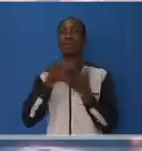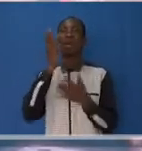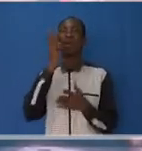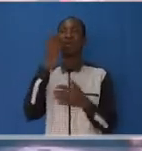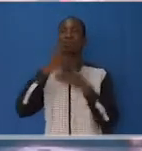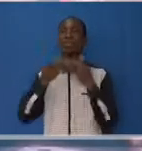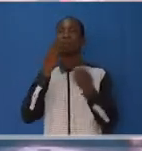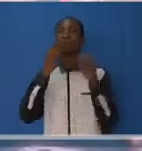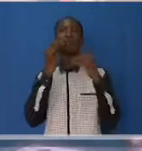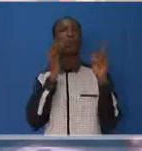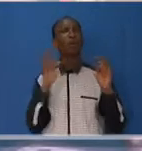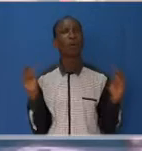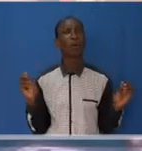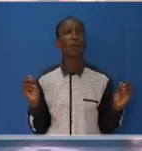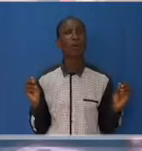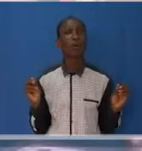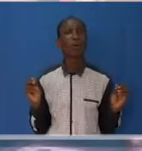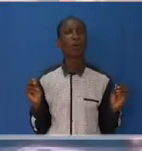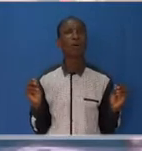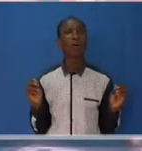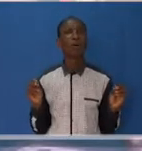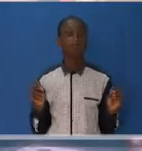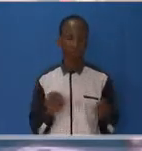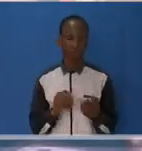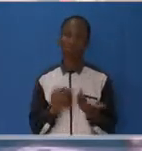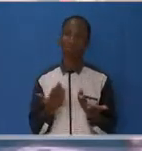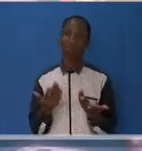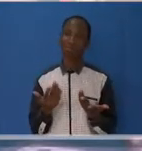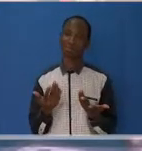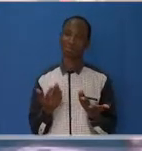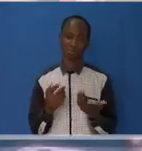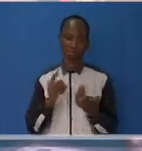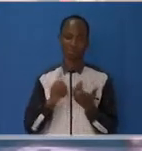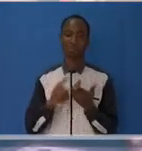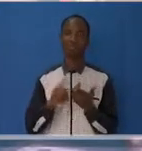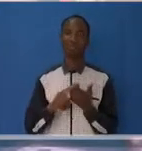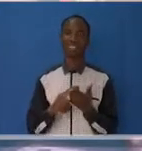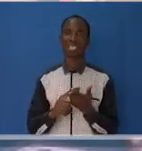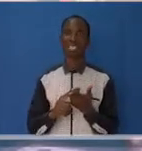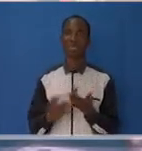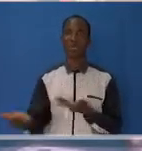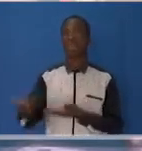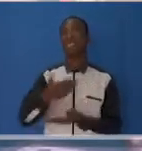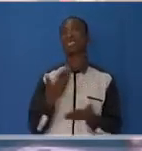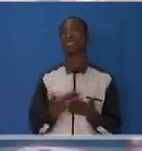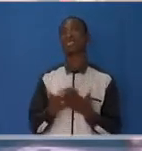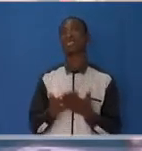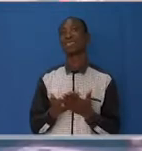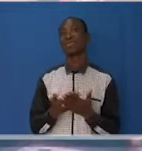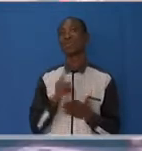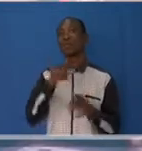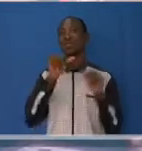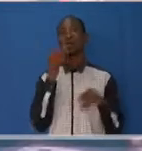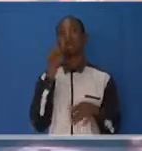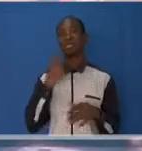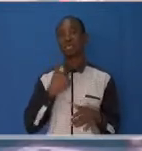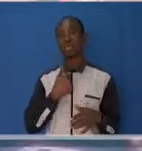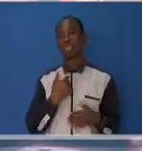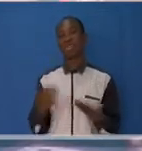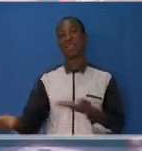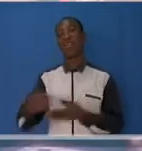afa ewurade adidi no echi kra no bibi ti se oma ntubu ayie unko a wutu fie wesu mi yi ntoboa da